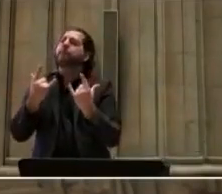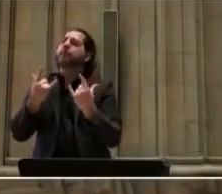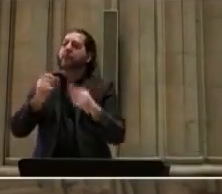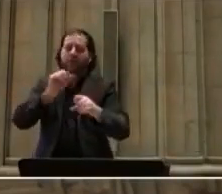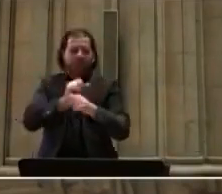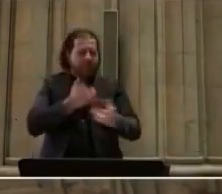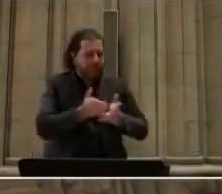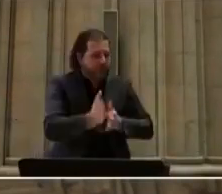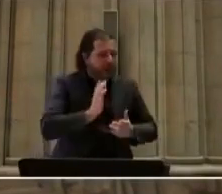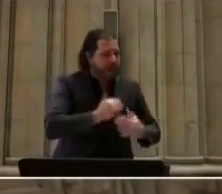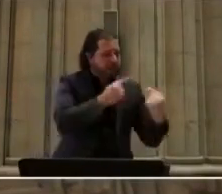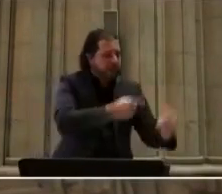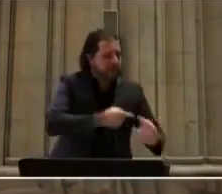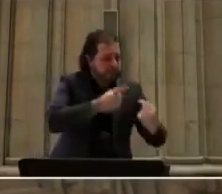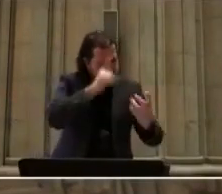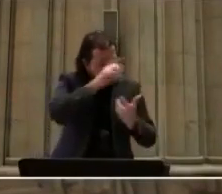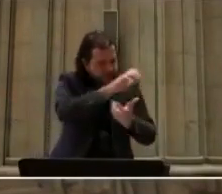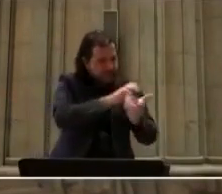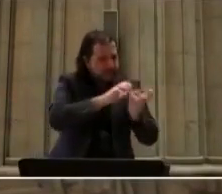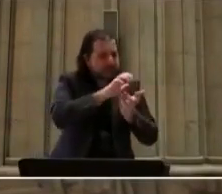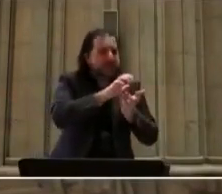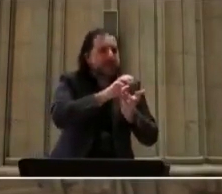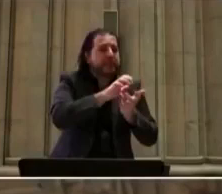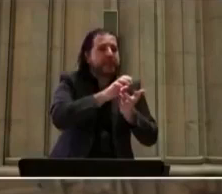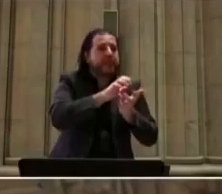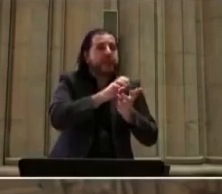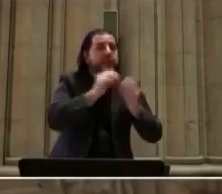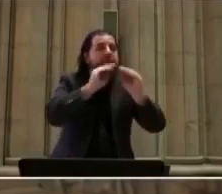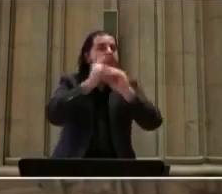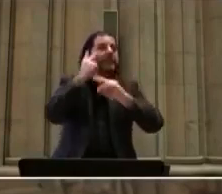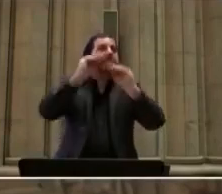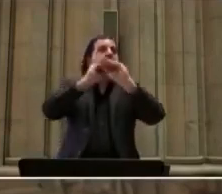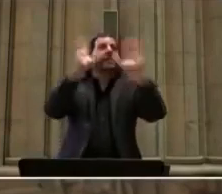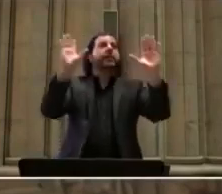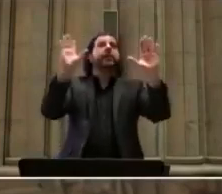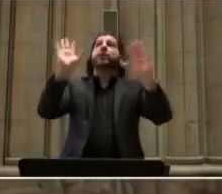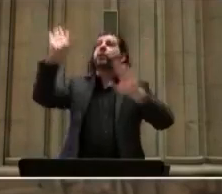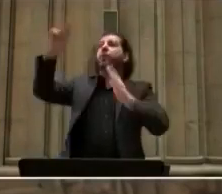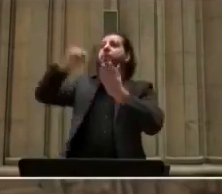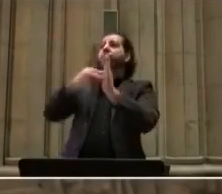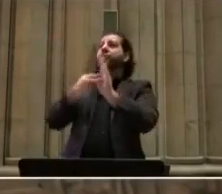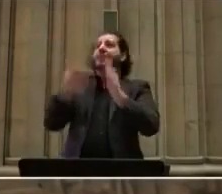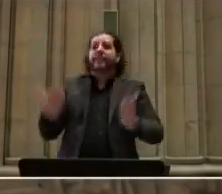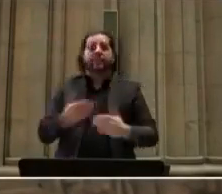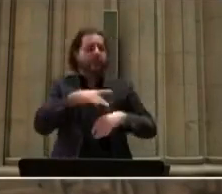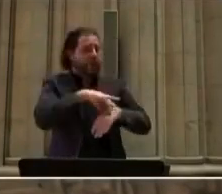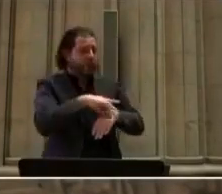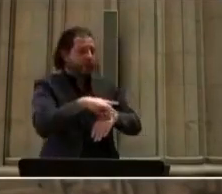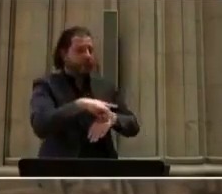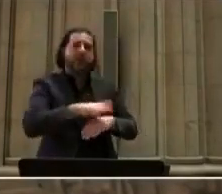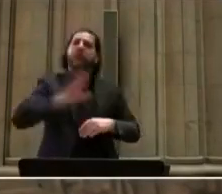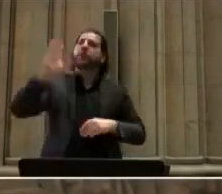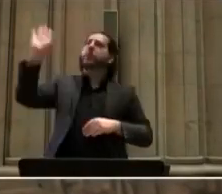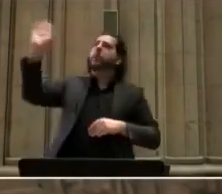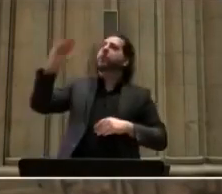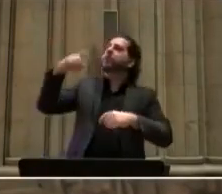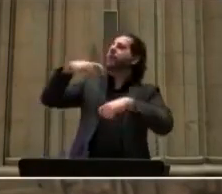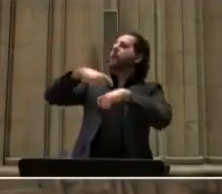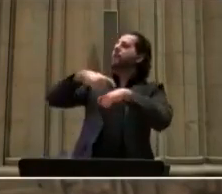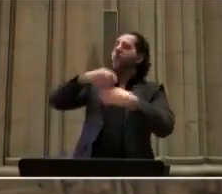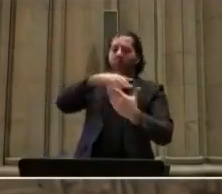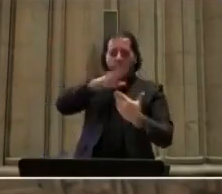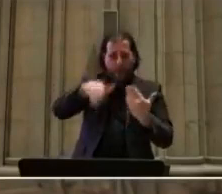struggle and confusion to accomplish your purposes on earth, that in your good time,